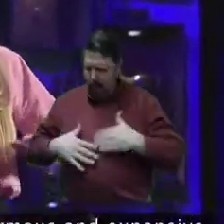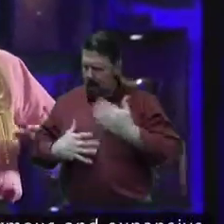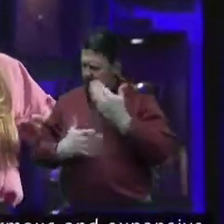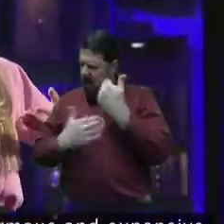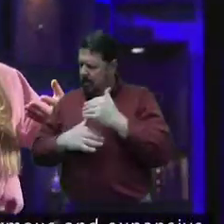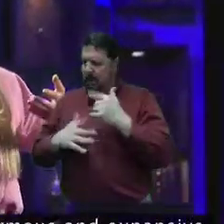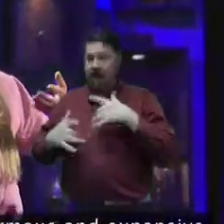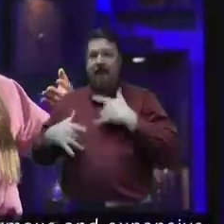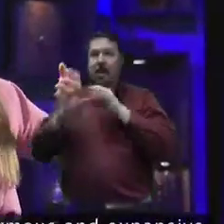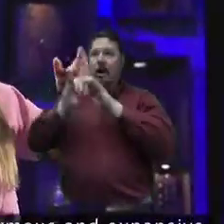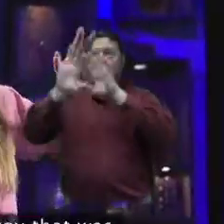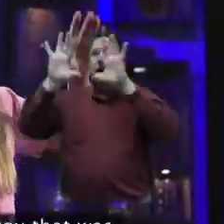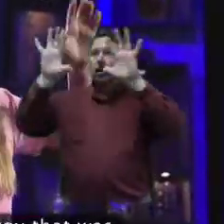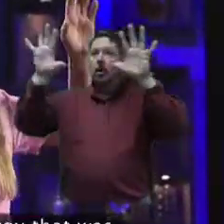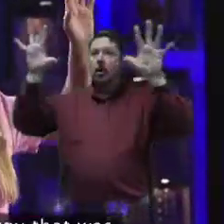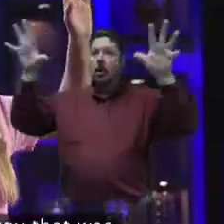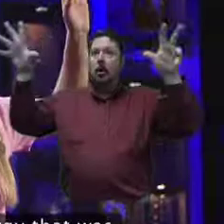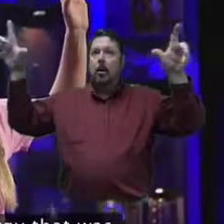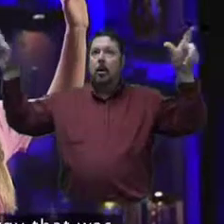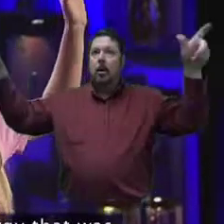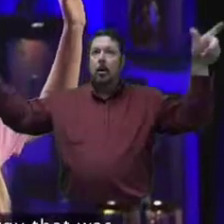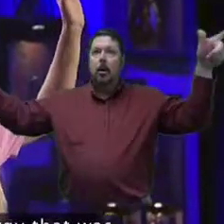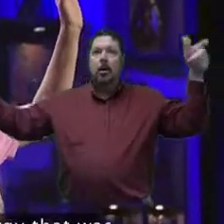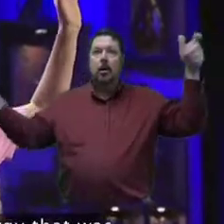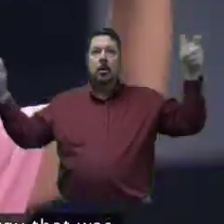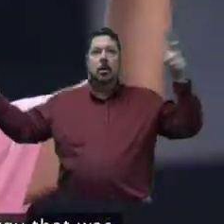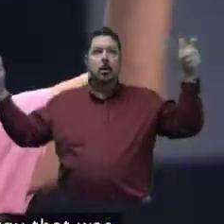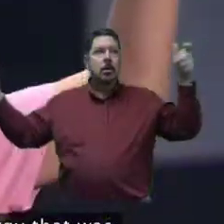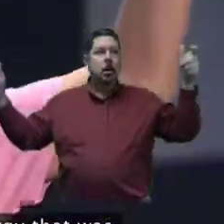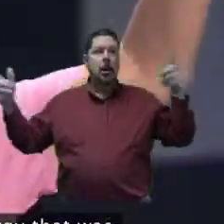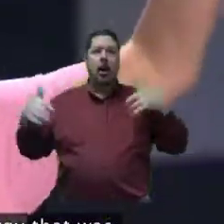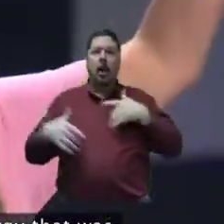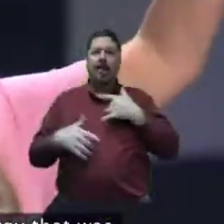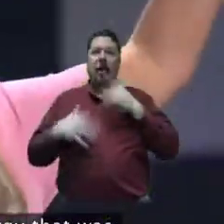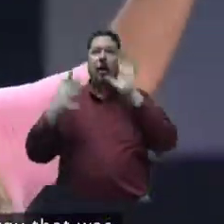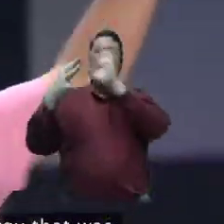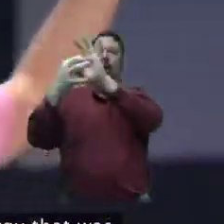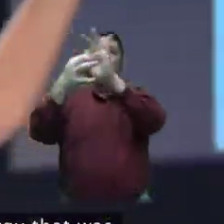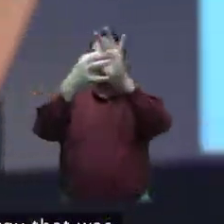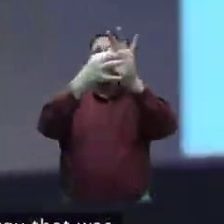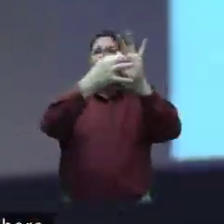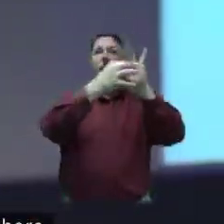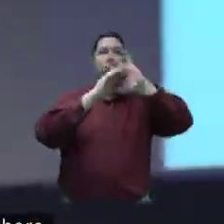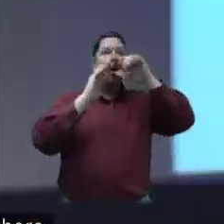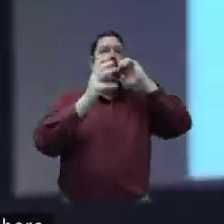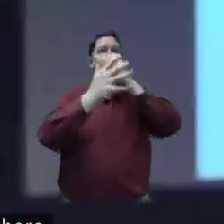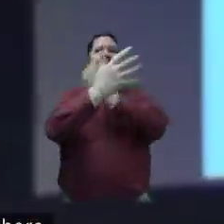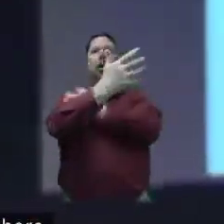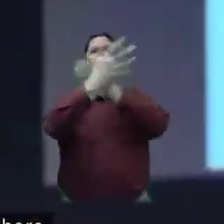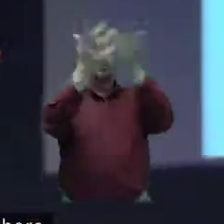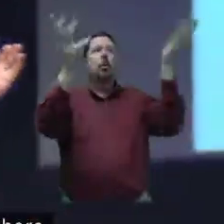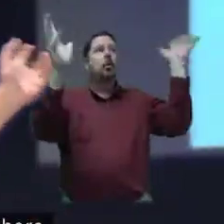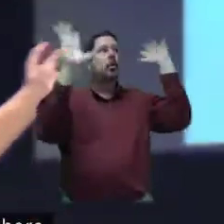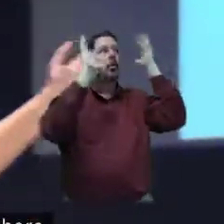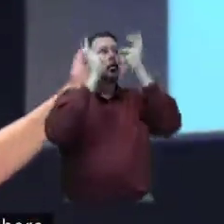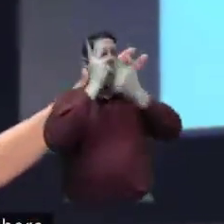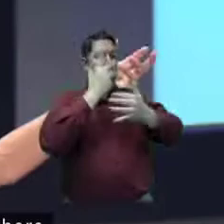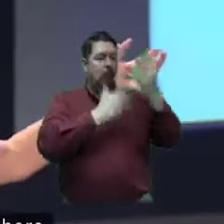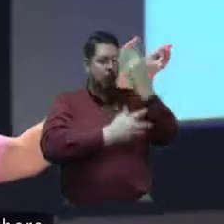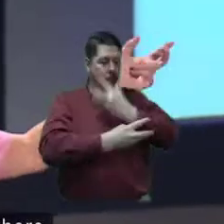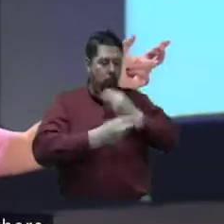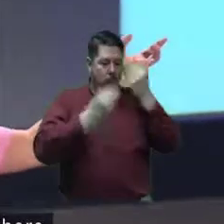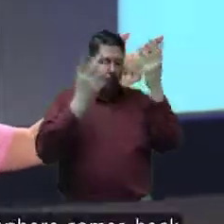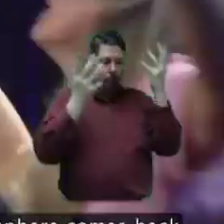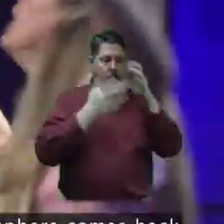felt enormous and expansive. I felt at one with all the energy that was, and it was